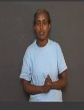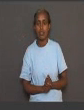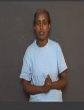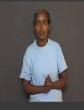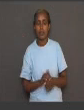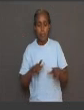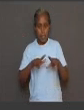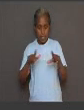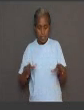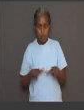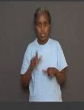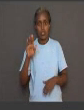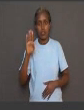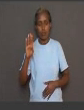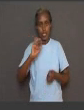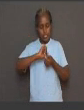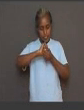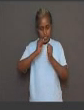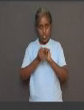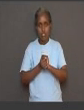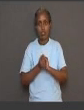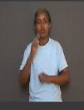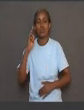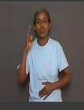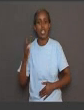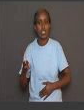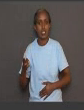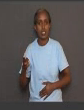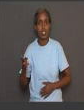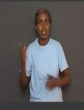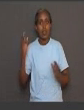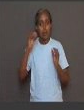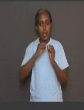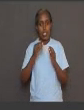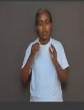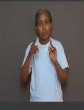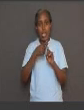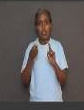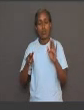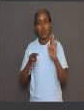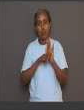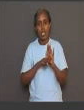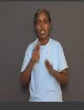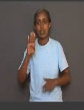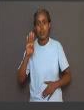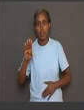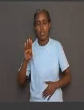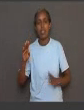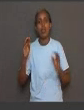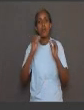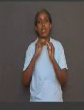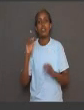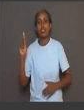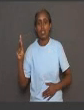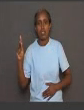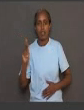The location of B changes to h plus or minus b plus